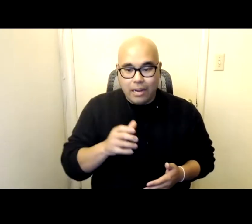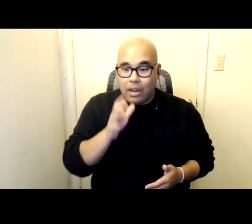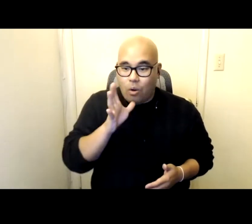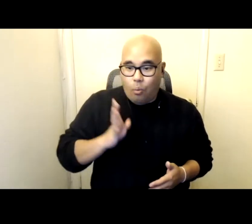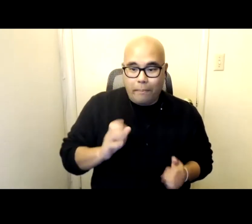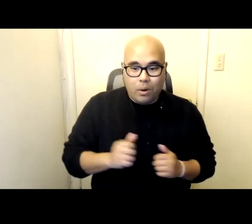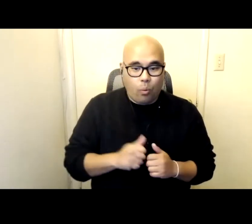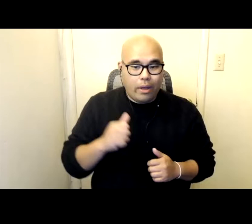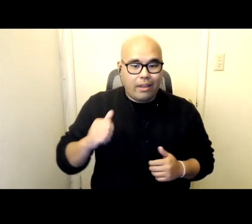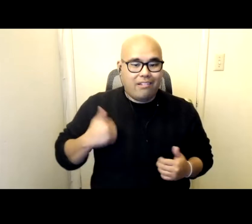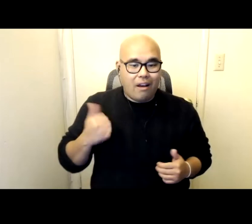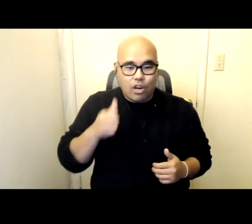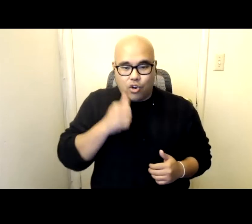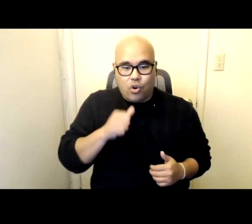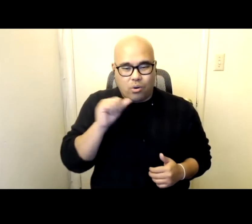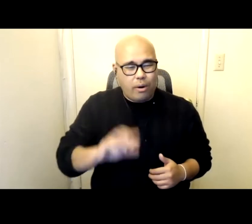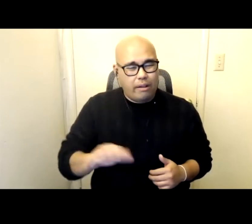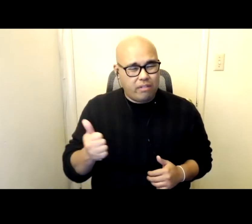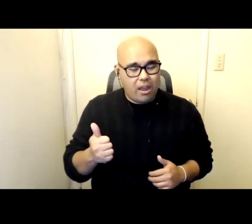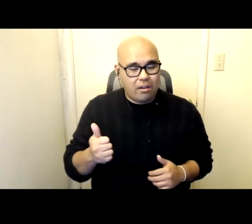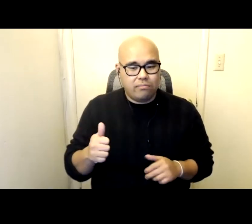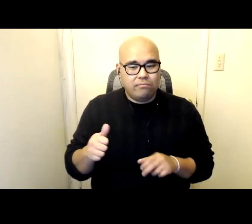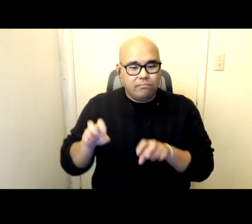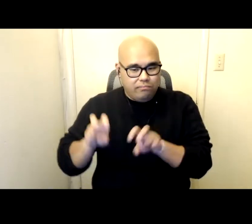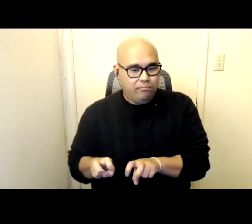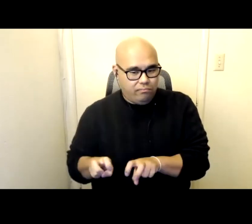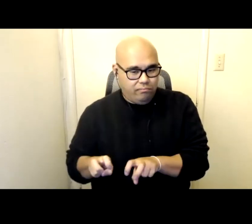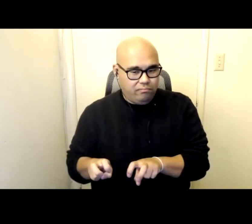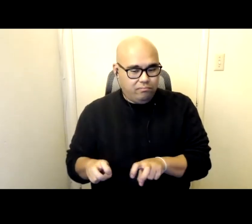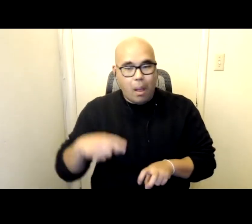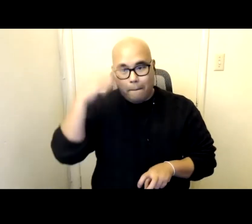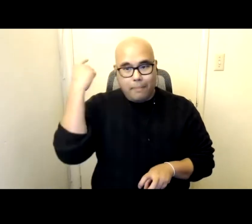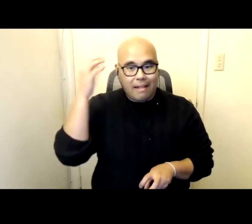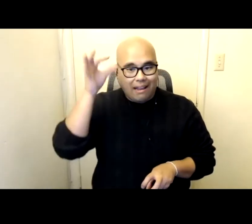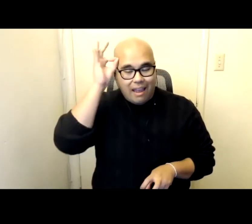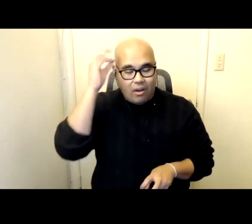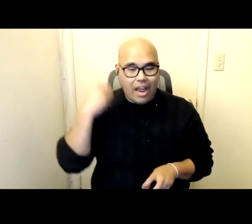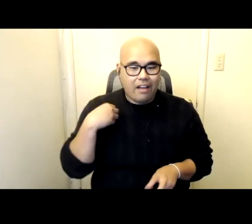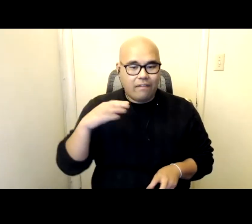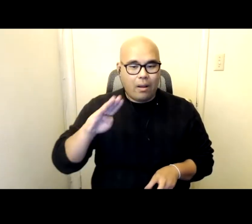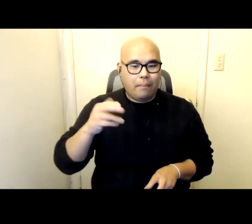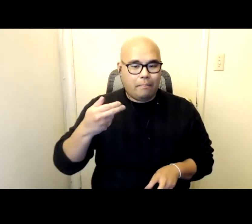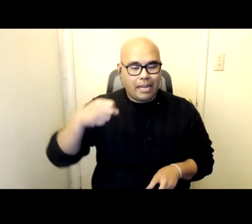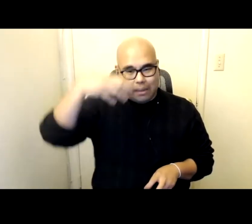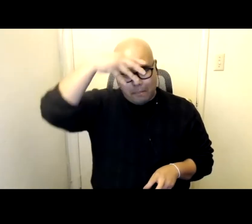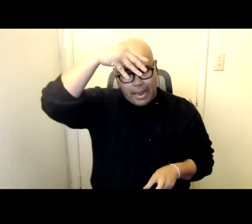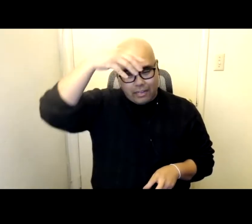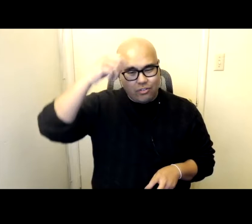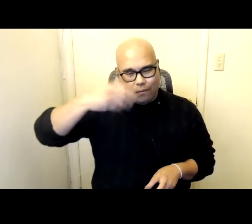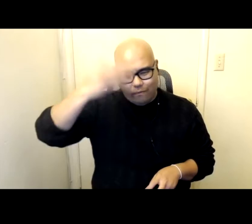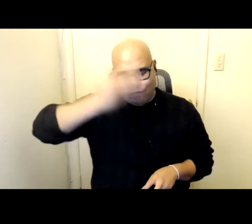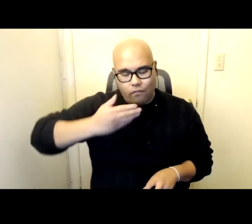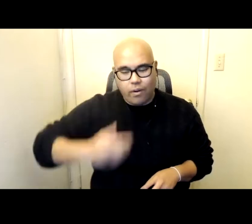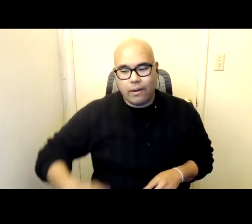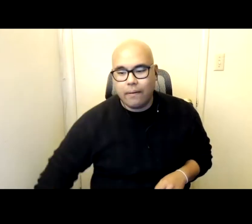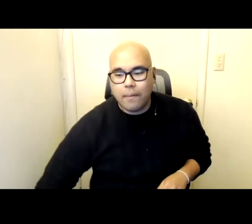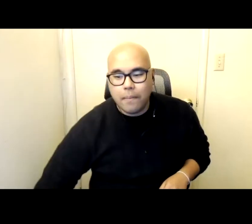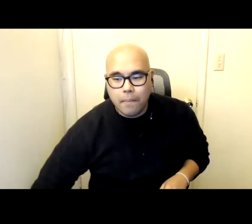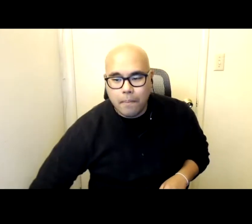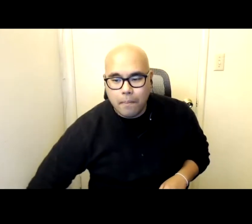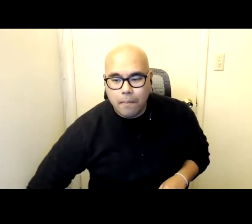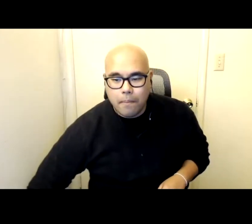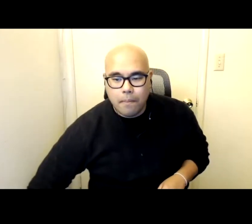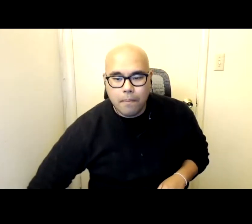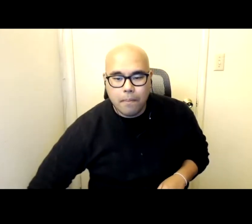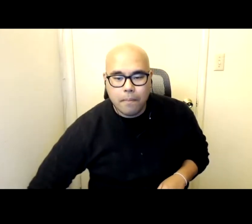girl of about 10, her black hair cut into heavy bangs across her forehead. She grasps a